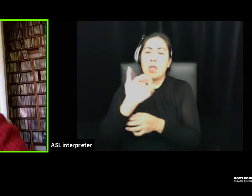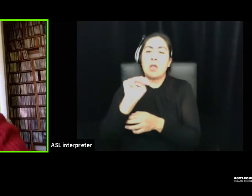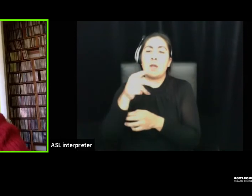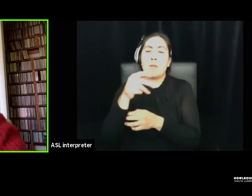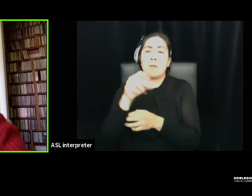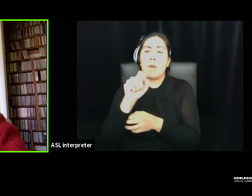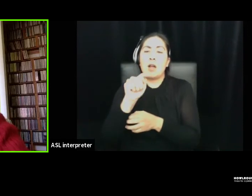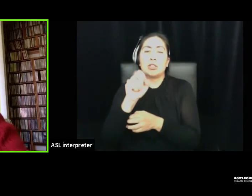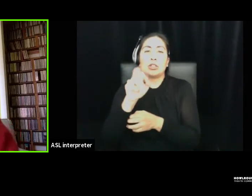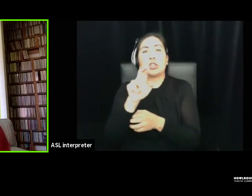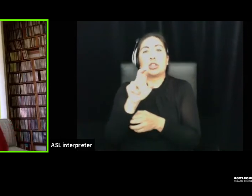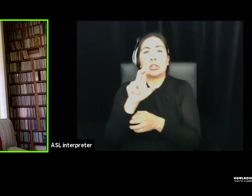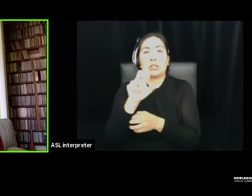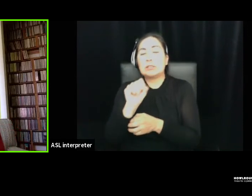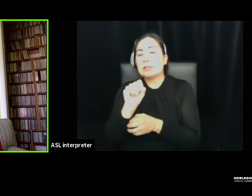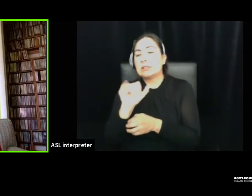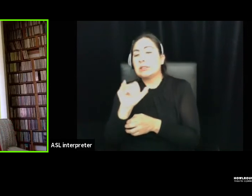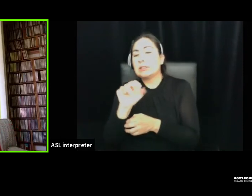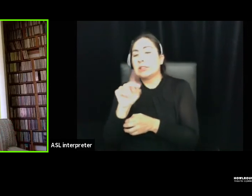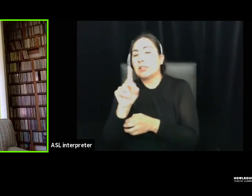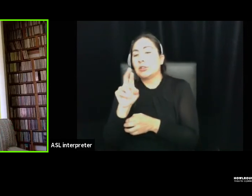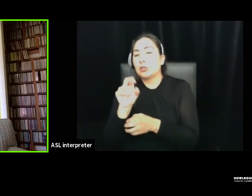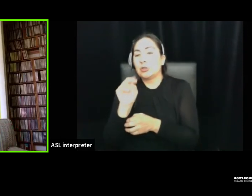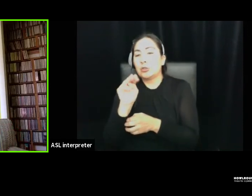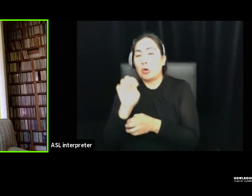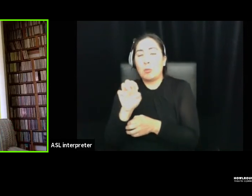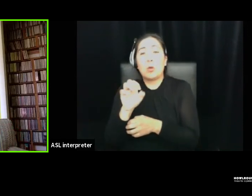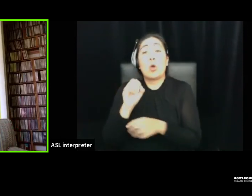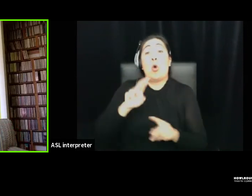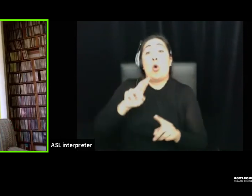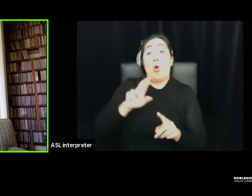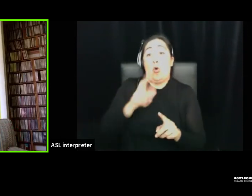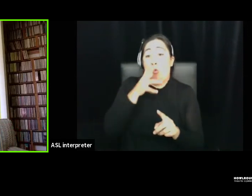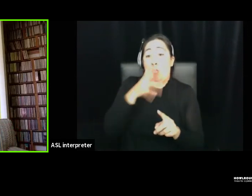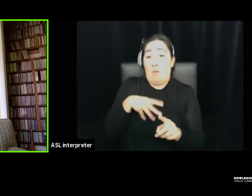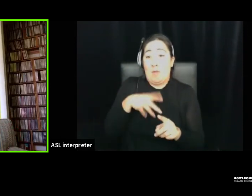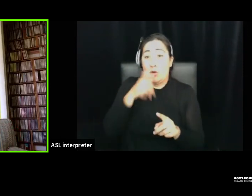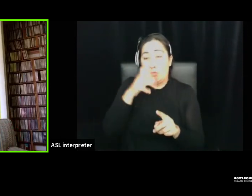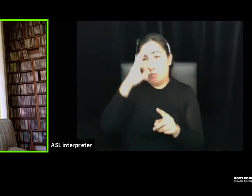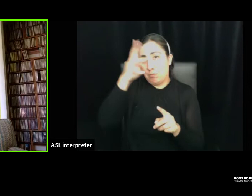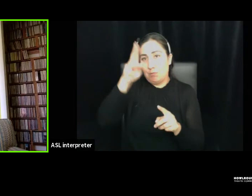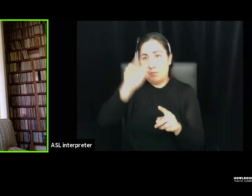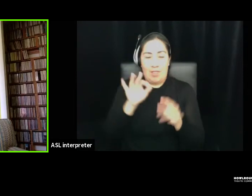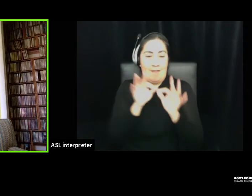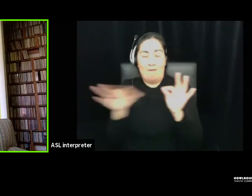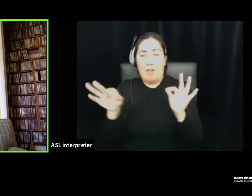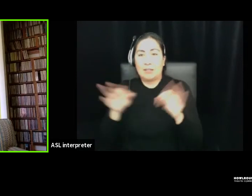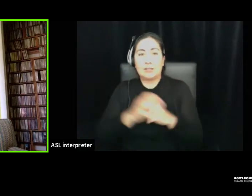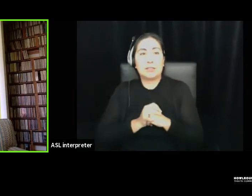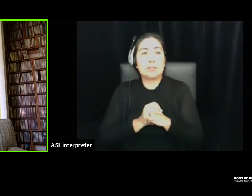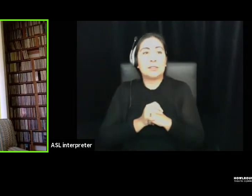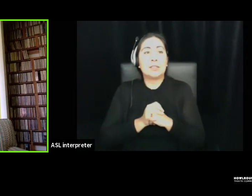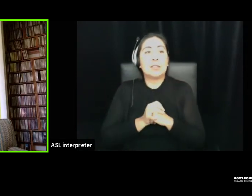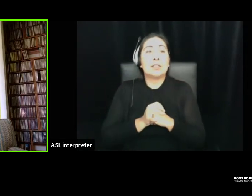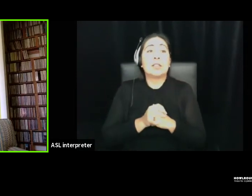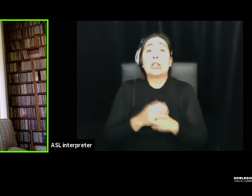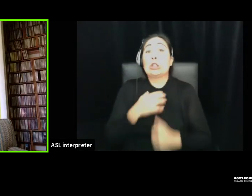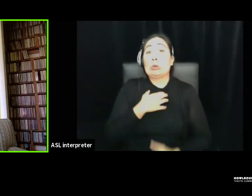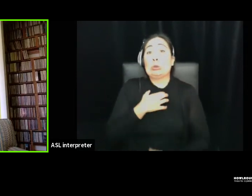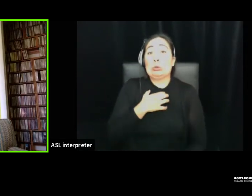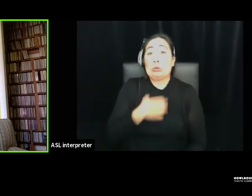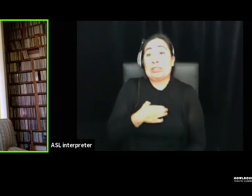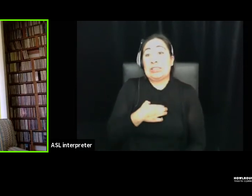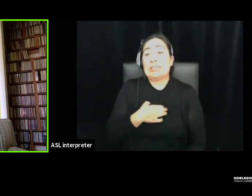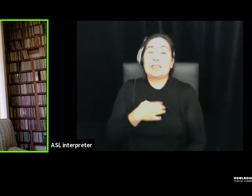or as Dr. Pauline Clance, who's one of the women who coined that phrase, wishes she'd called it